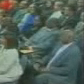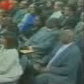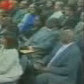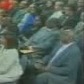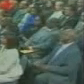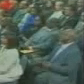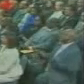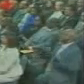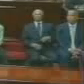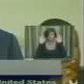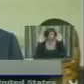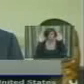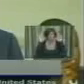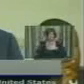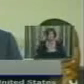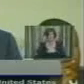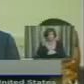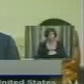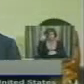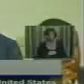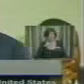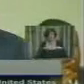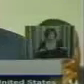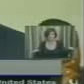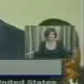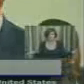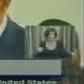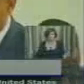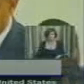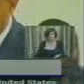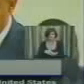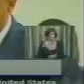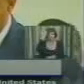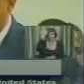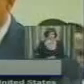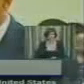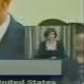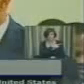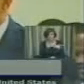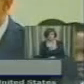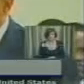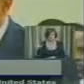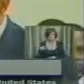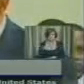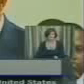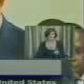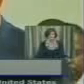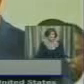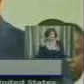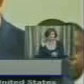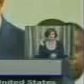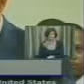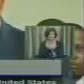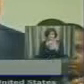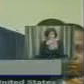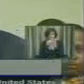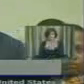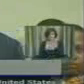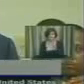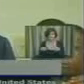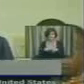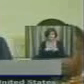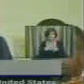State of the Territory address. As I stand before you tonight, I must report that the state of our territory, like the state